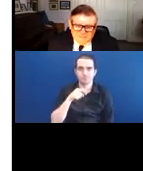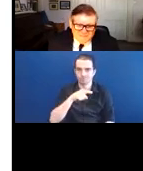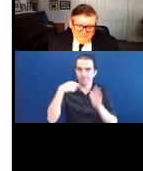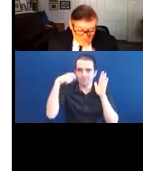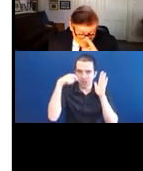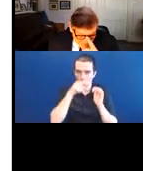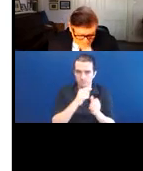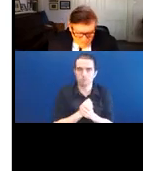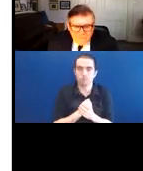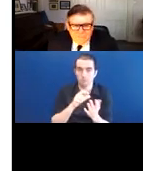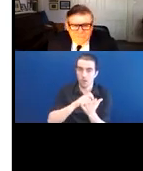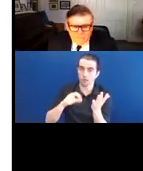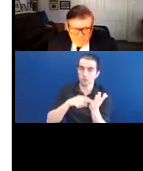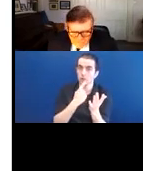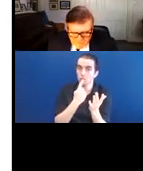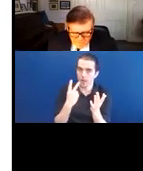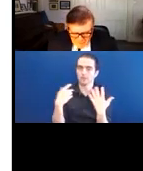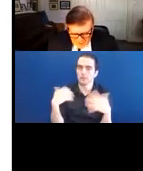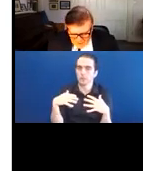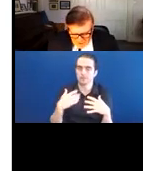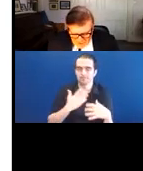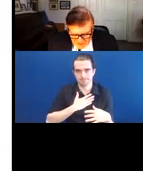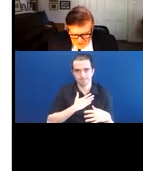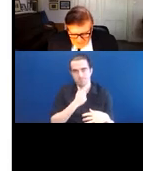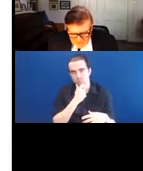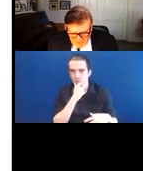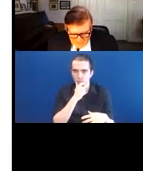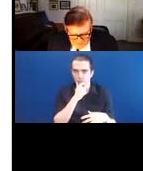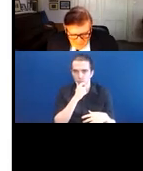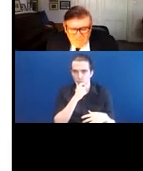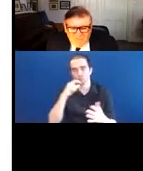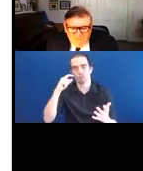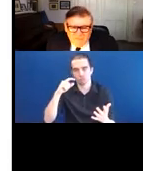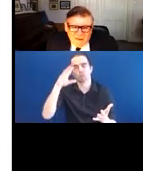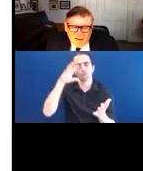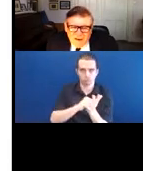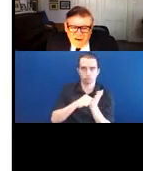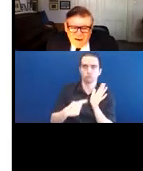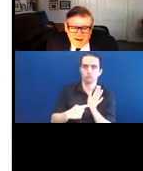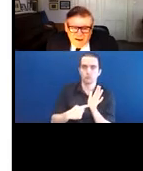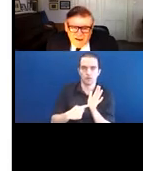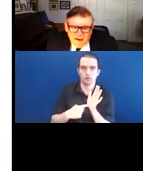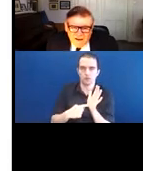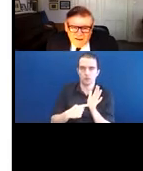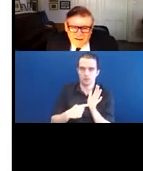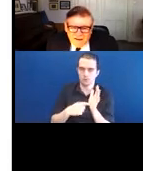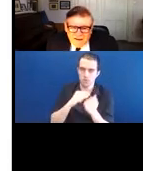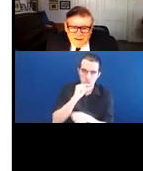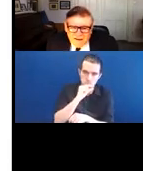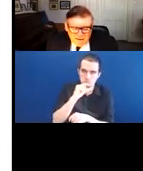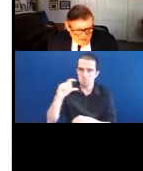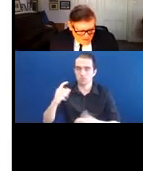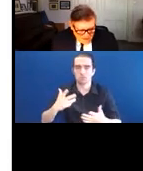wear, where to go, the kind of friends you want to have. And it could be about big decision also,